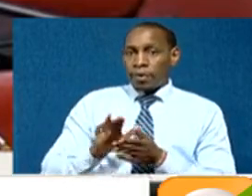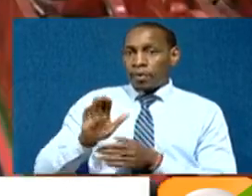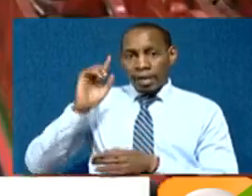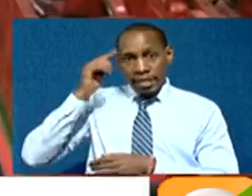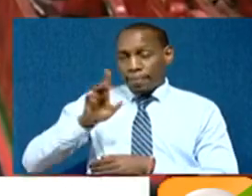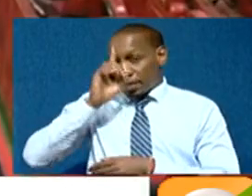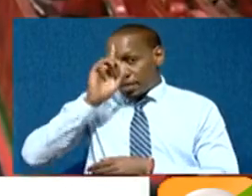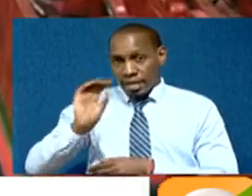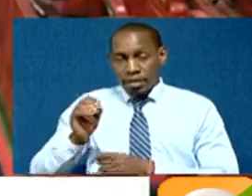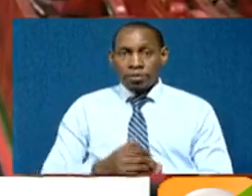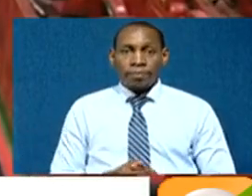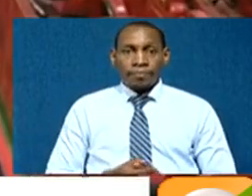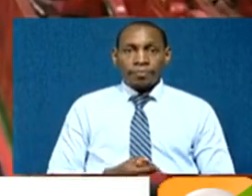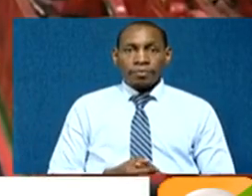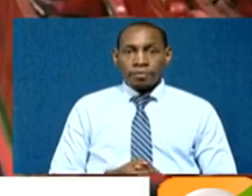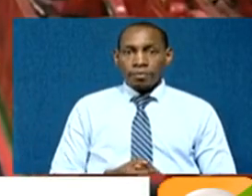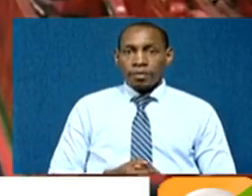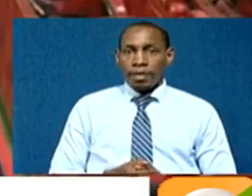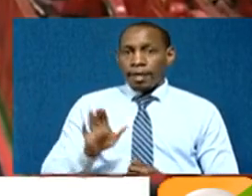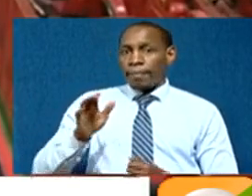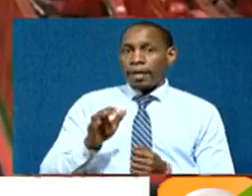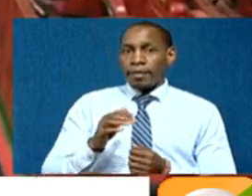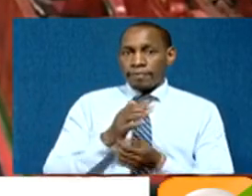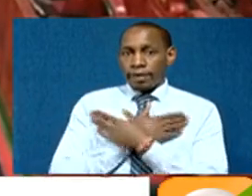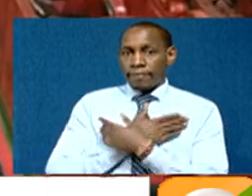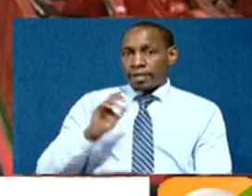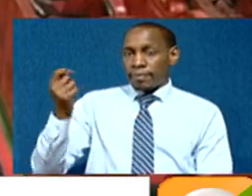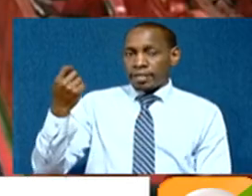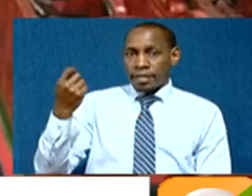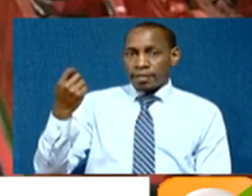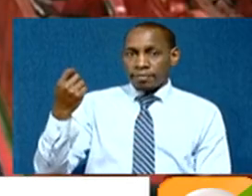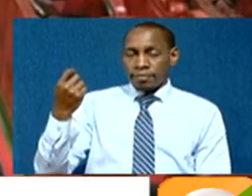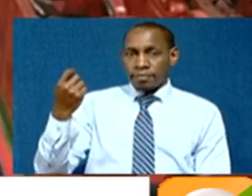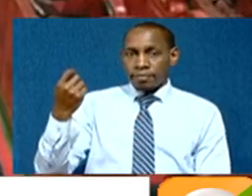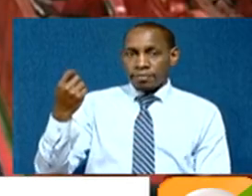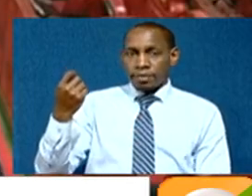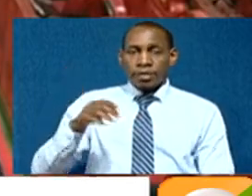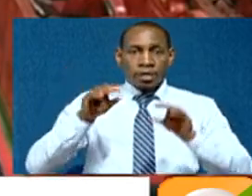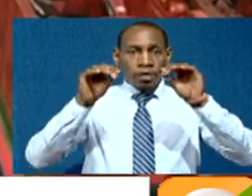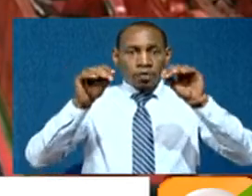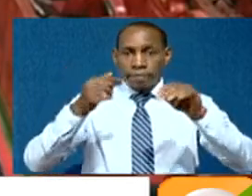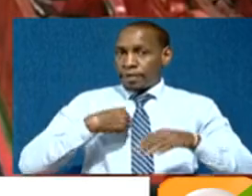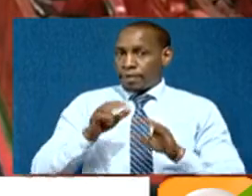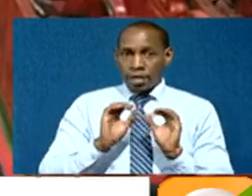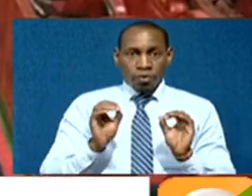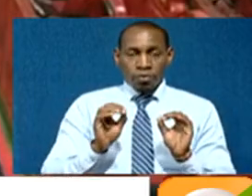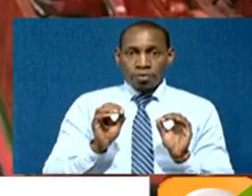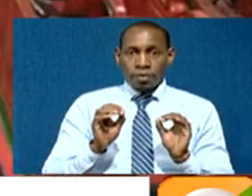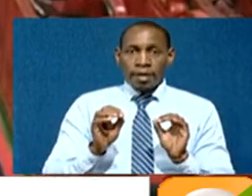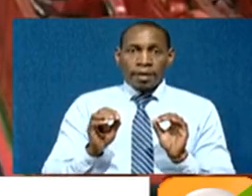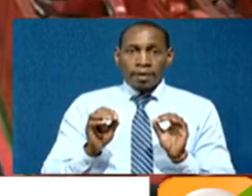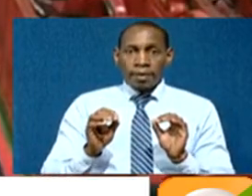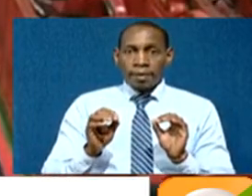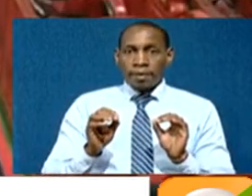Speaker. By being a friend to the President does not qualify me to carry